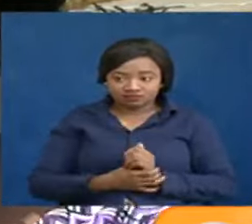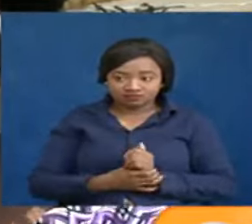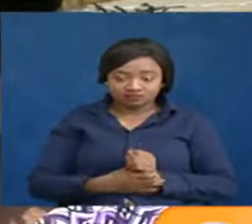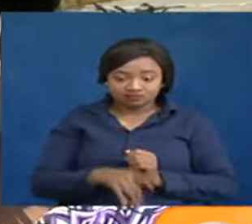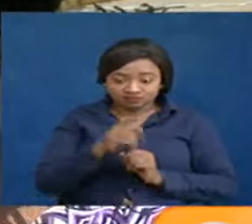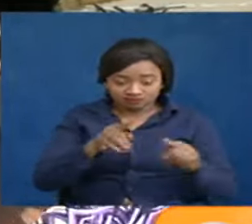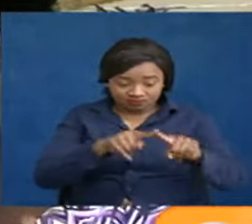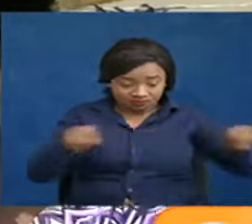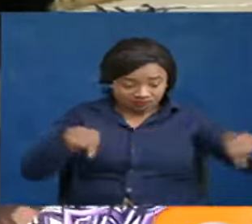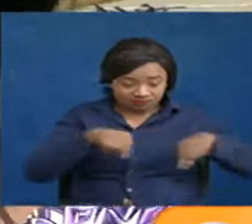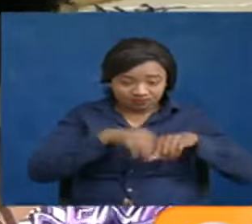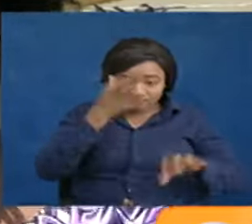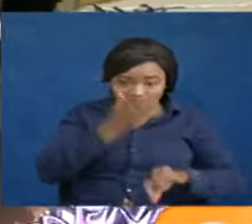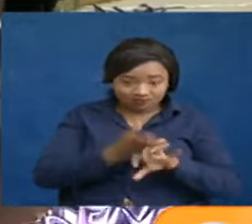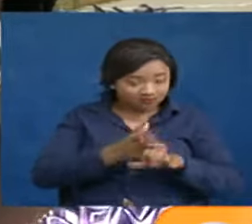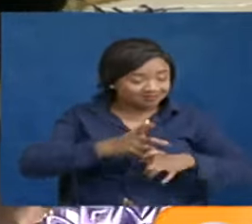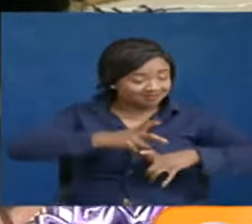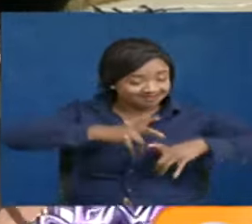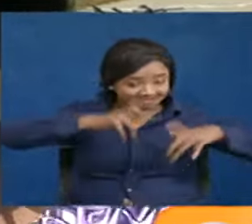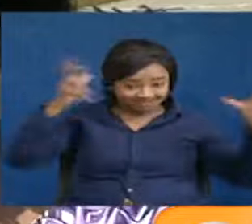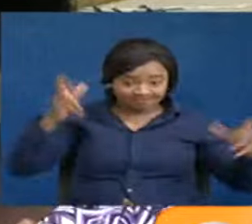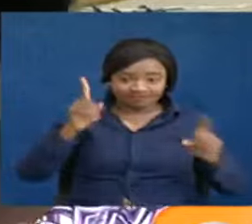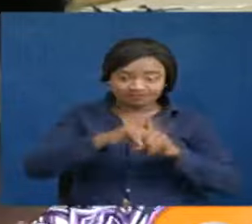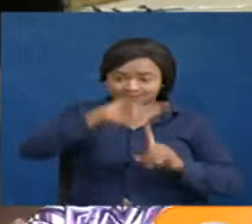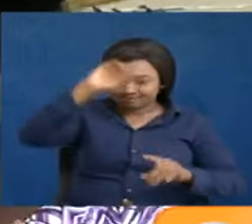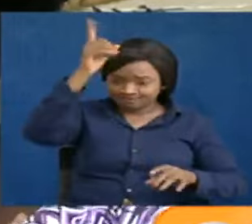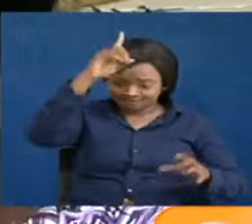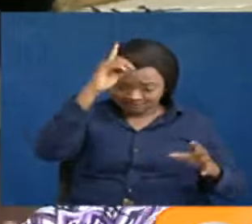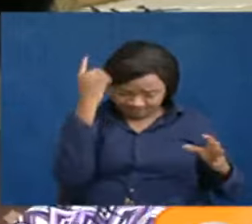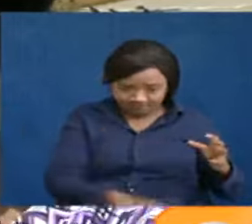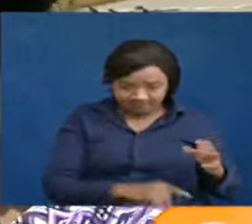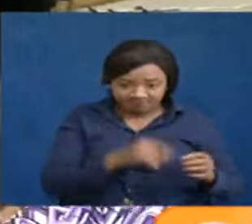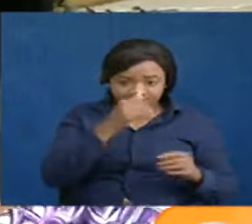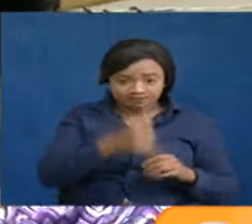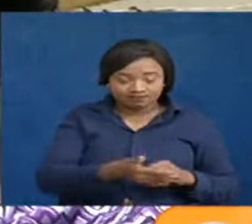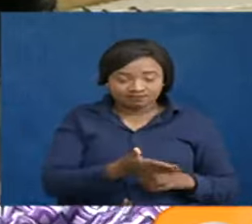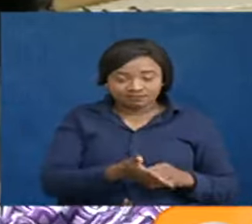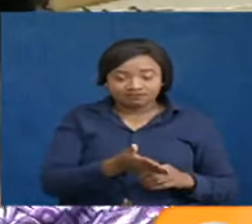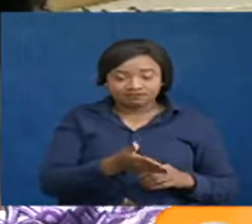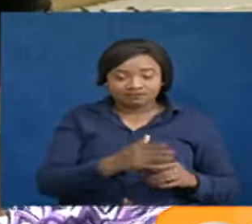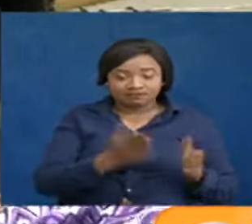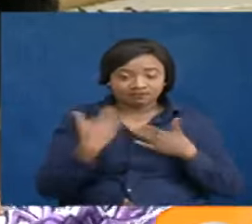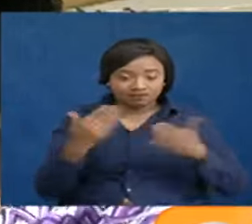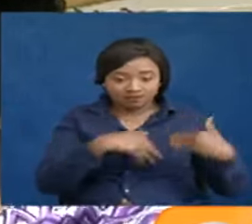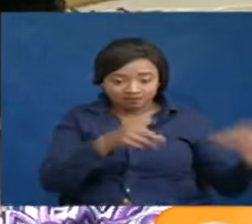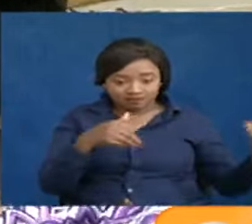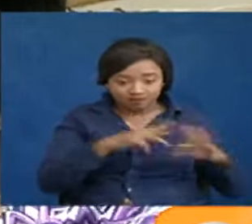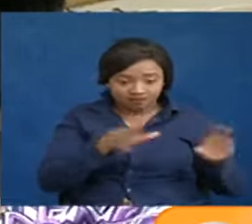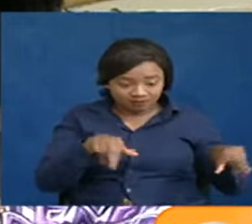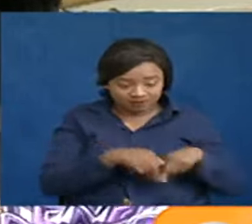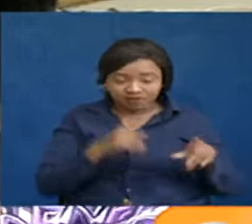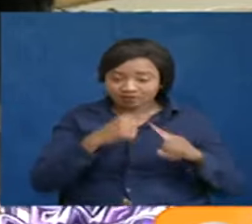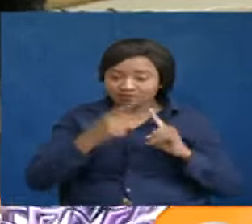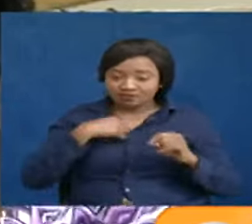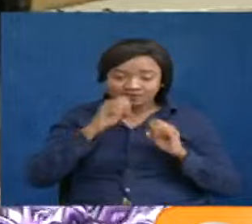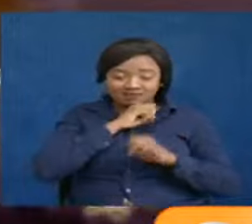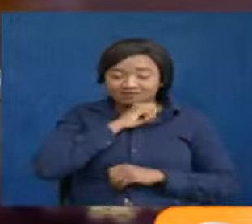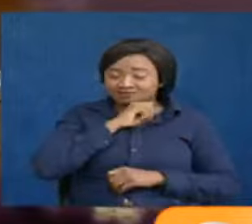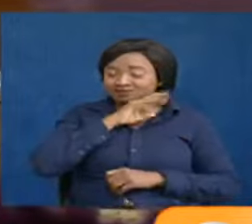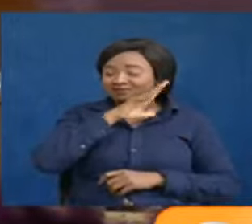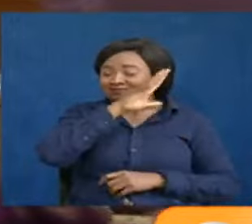big, it was so huge, and the impact it had in that bathroom only made me to